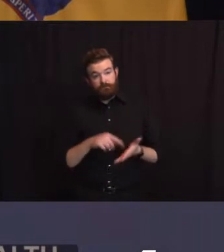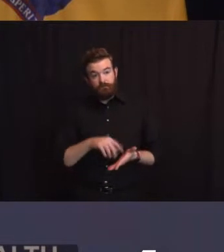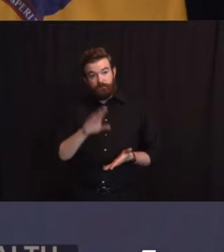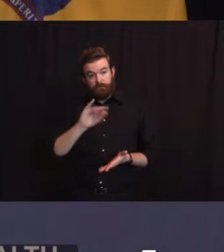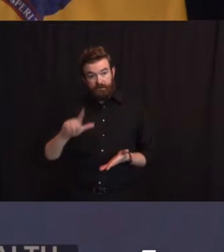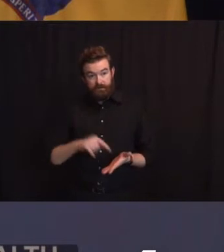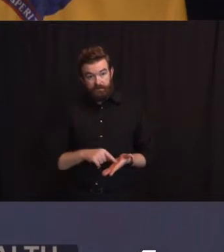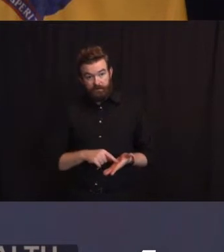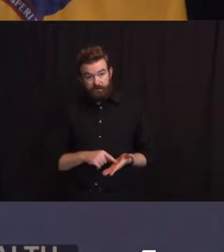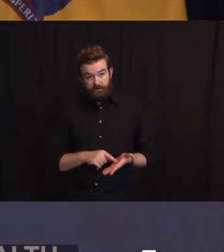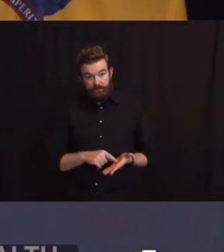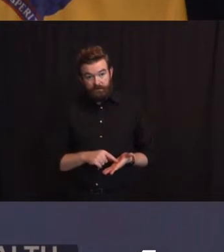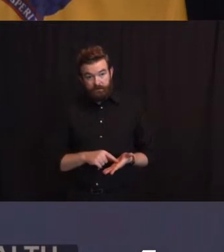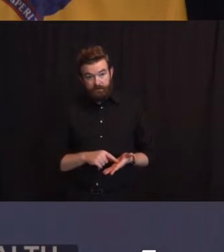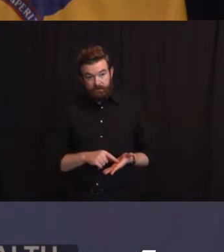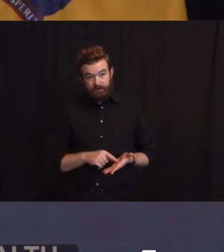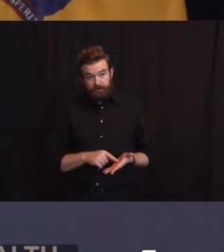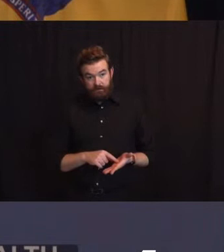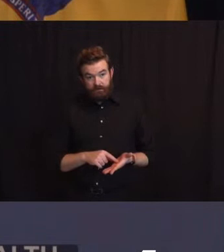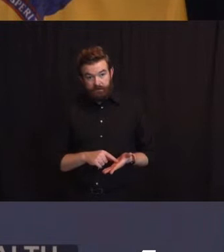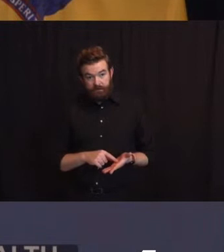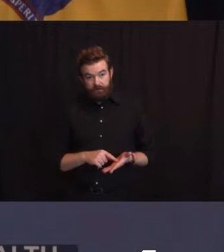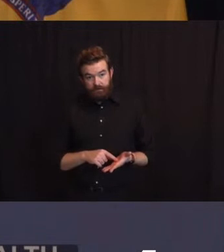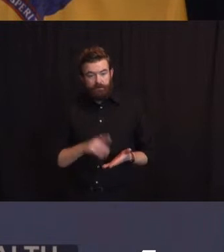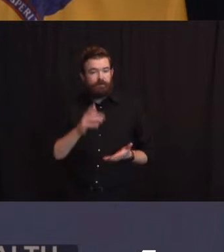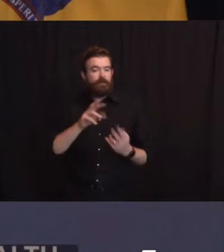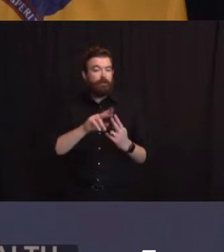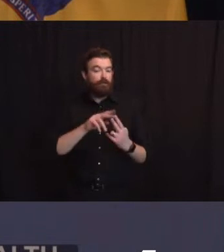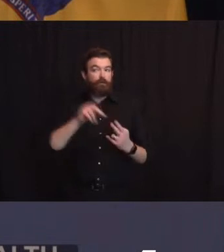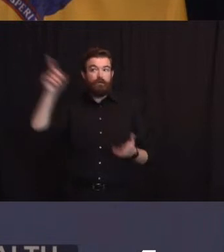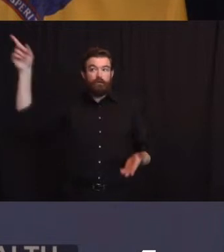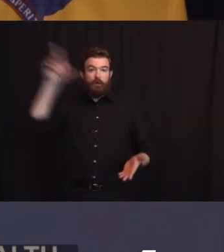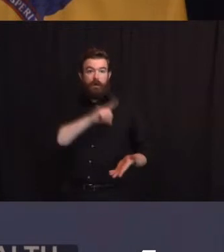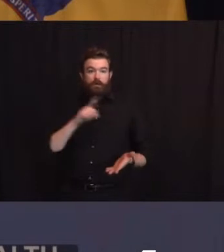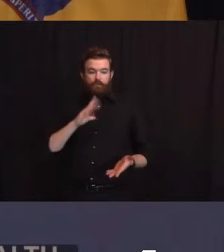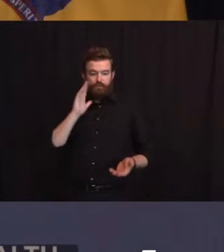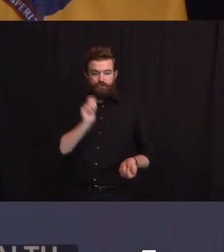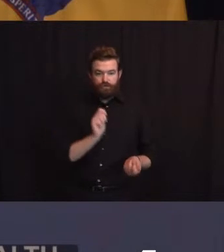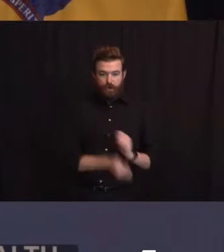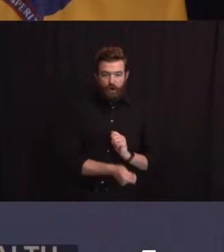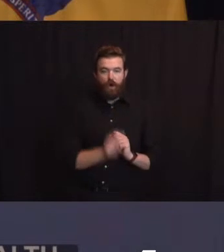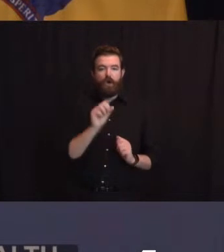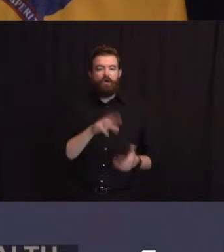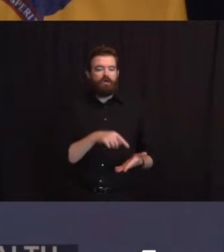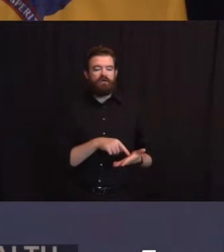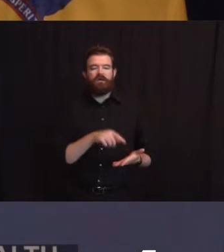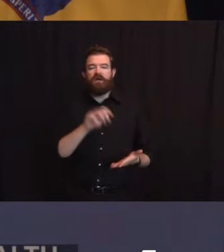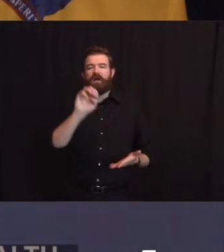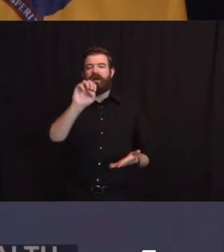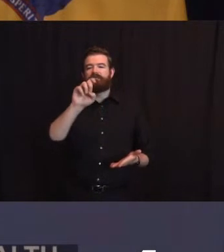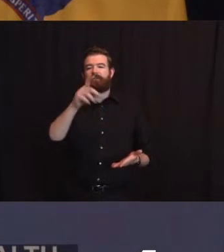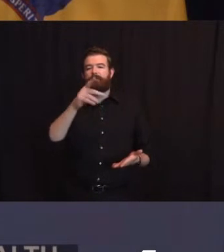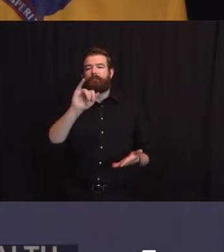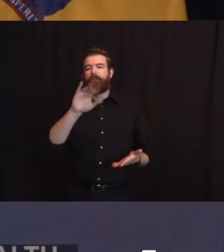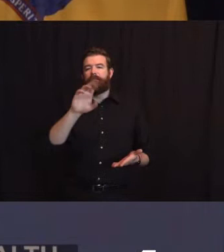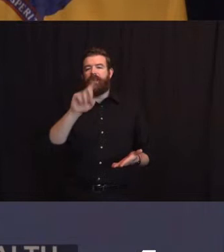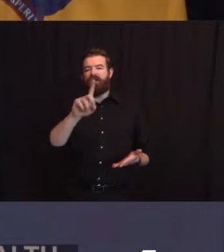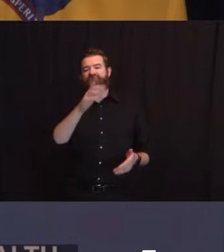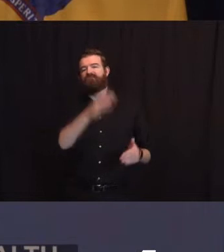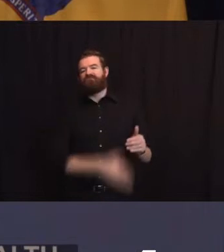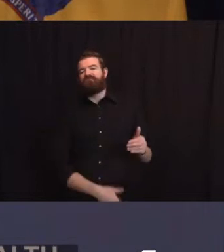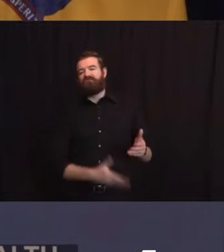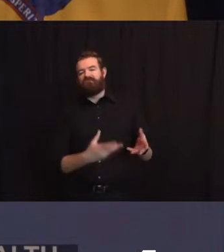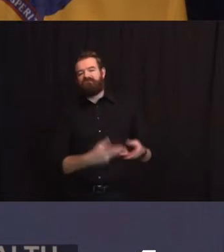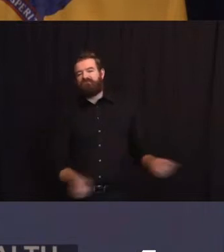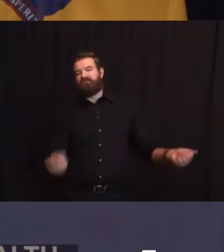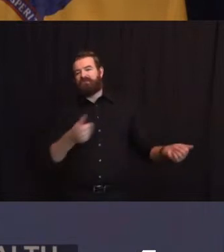broad agreement on that. Thank you. Mike, is that you? Yep. Yeah, good afternoon, Governor. I was just wondering if you